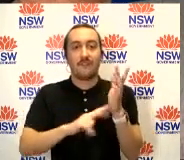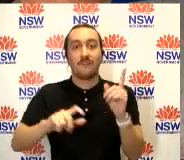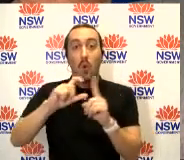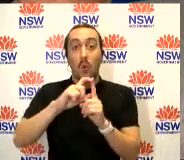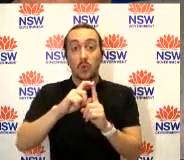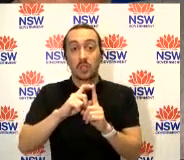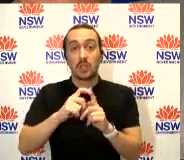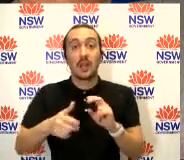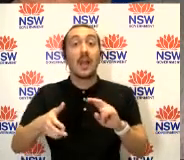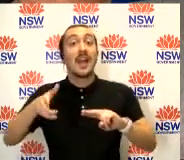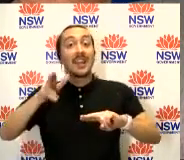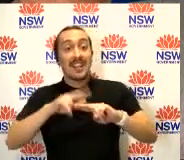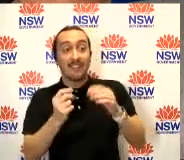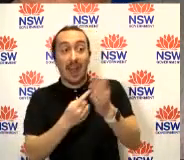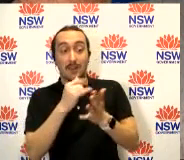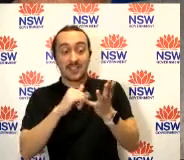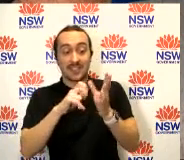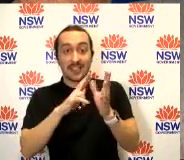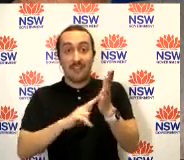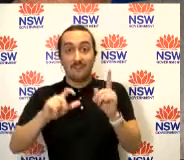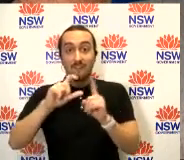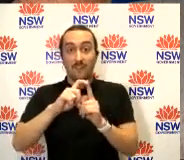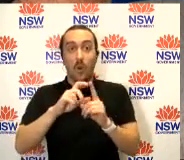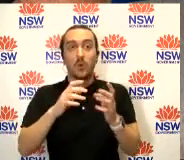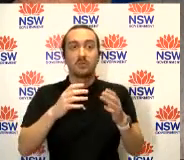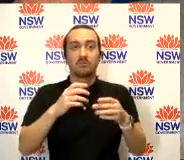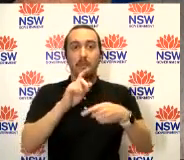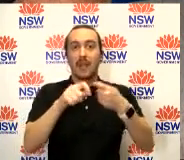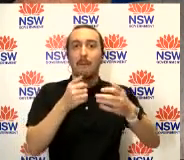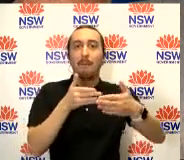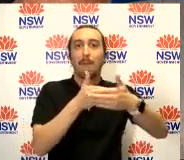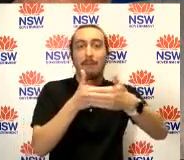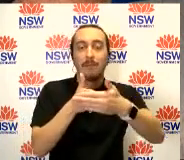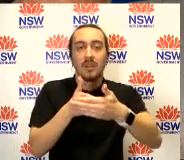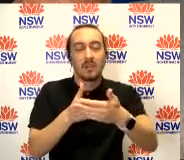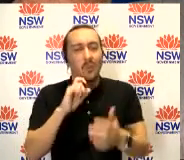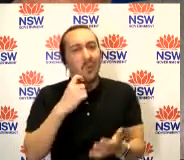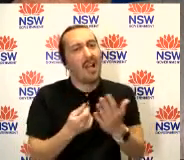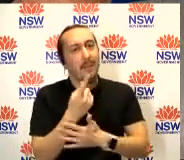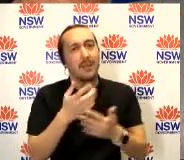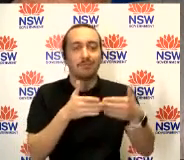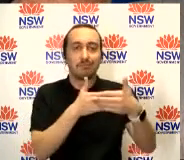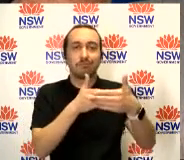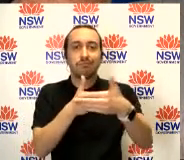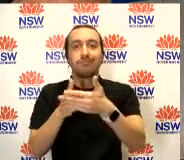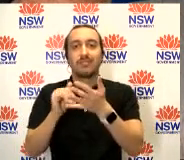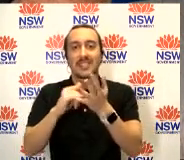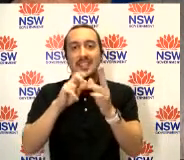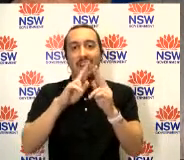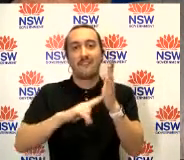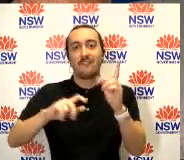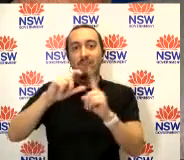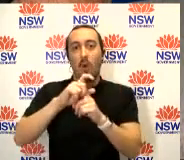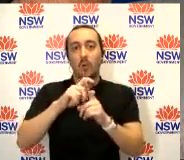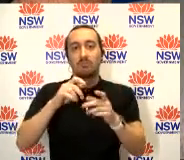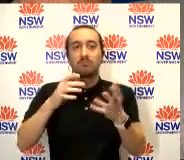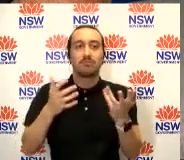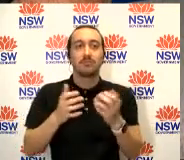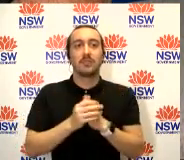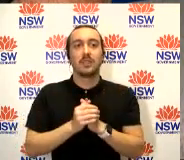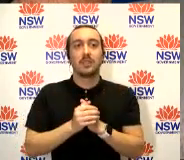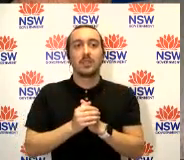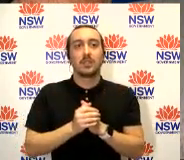in the way. It just does. Construction sites are so dynamic by their nature that's going to happen. But if they've got somebody to